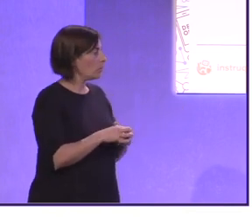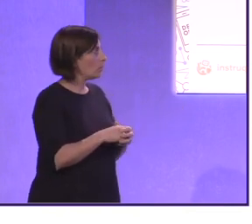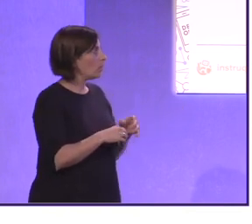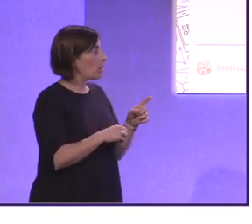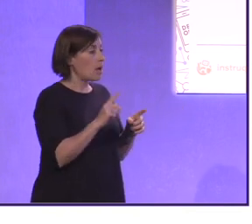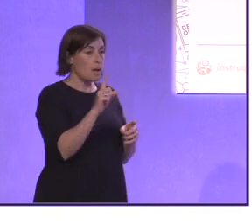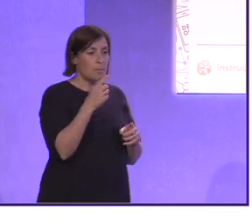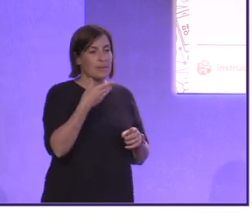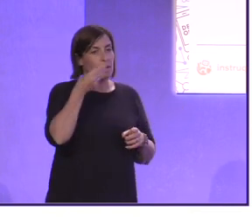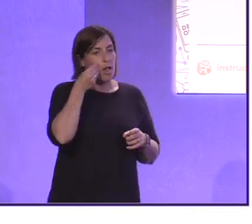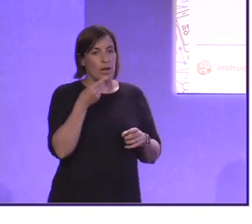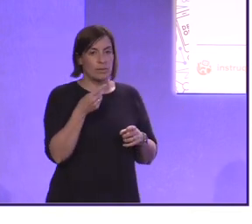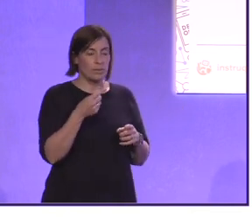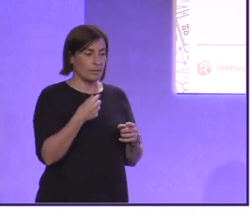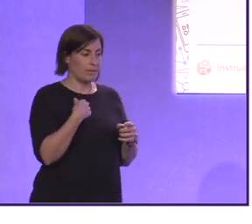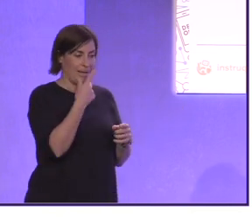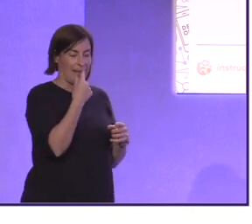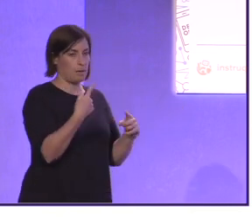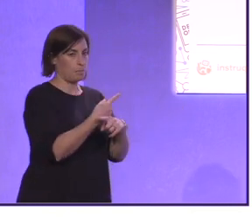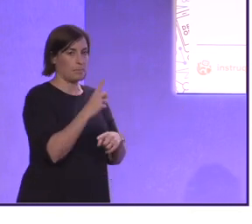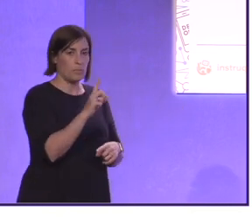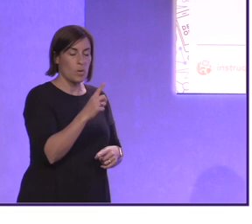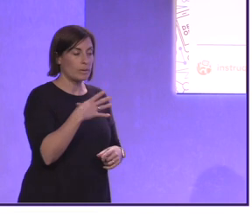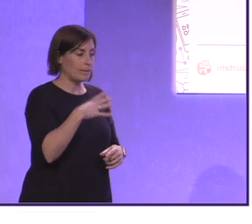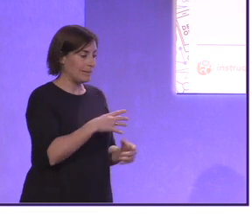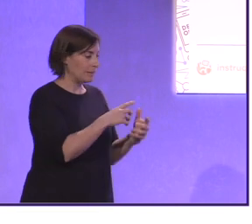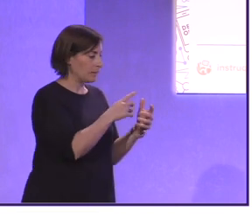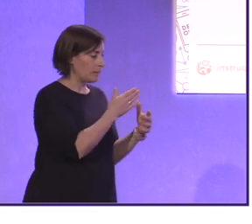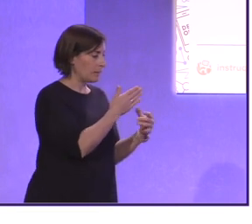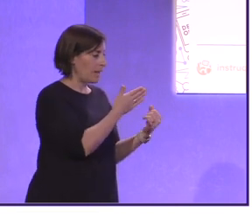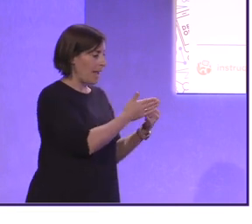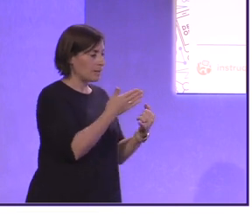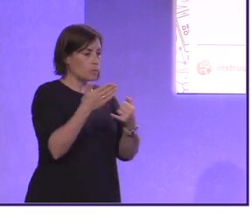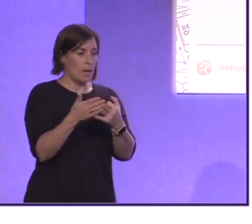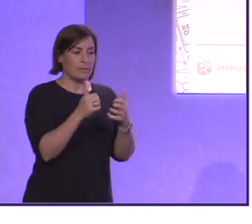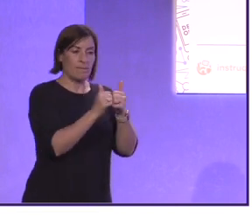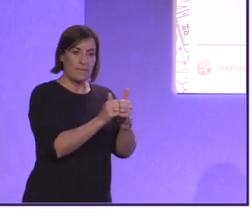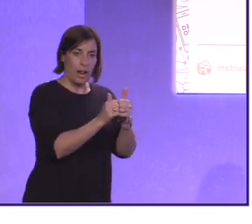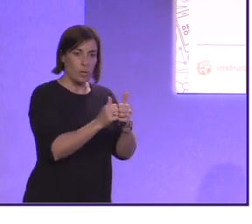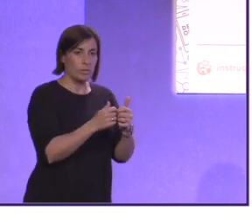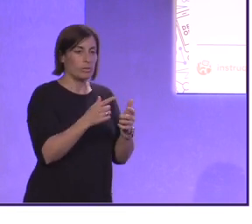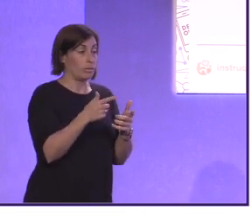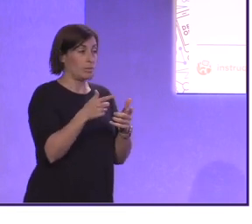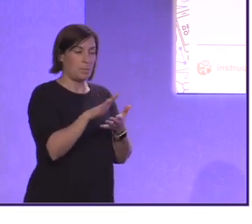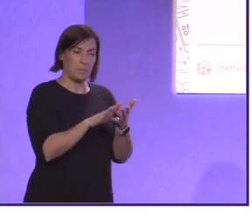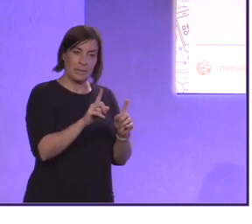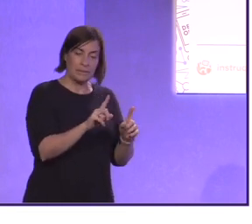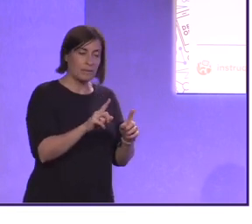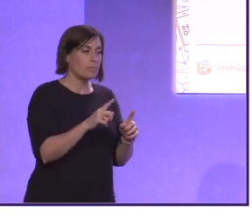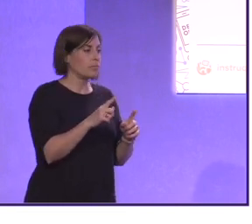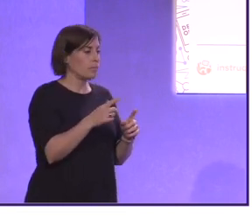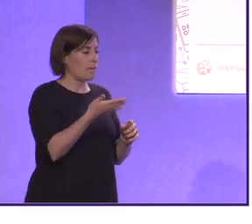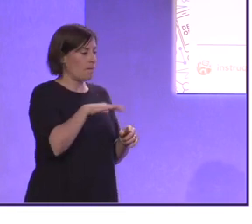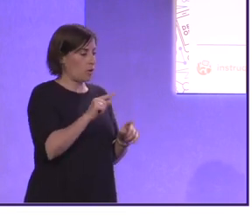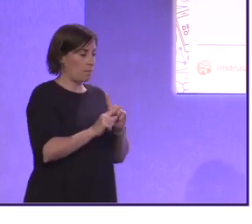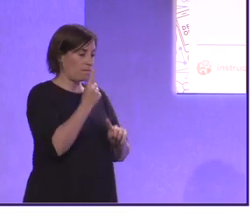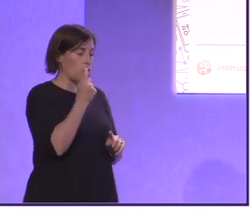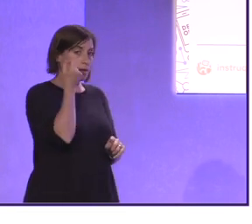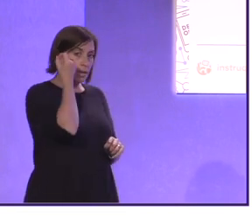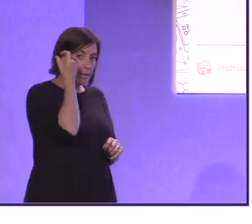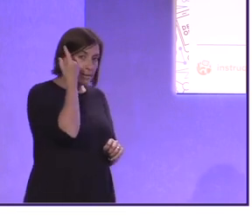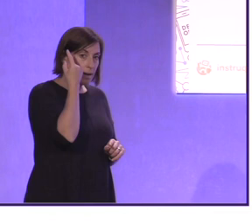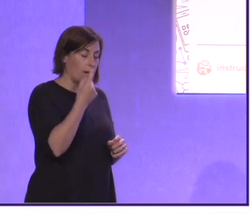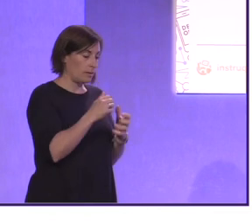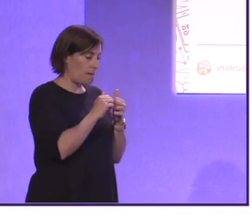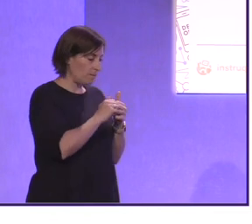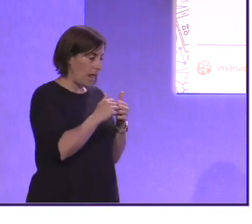one learning, that if you don't look at the end-to-end value chain, and I really mean end-to-end, as Neha said, from the first idea through everything